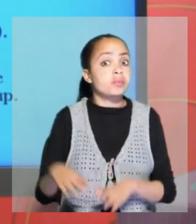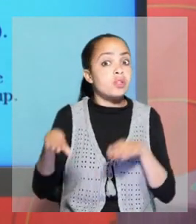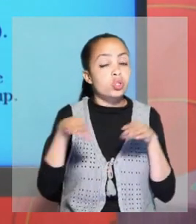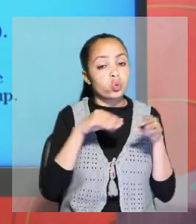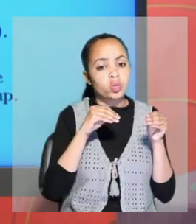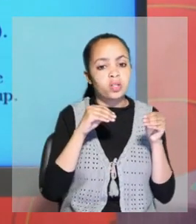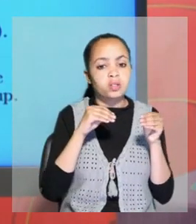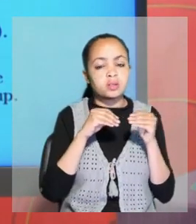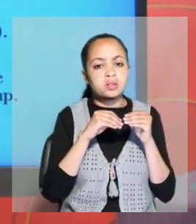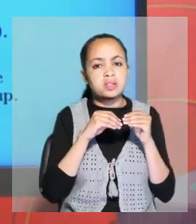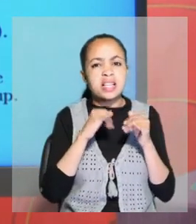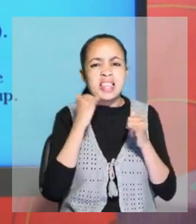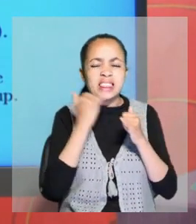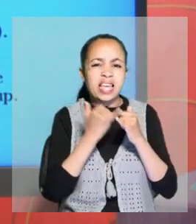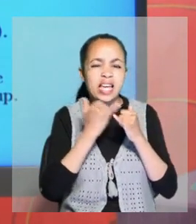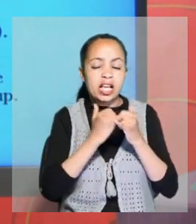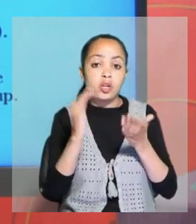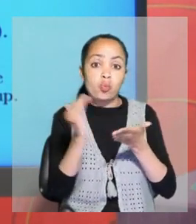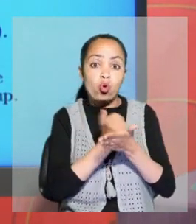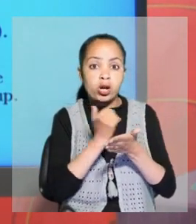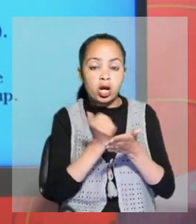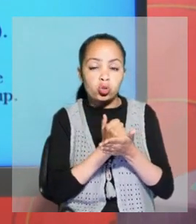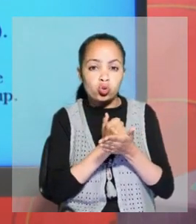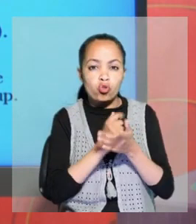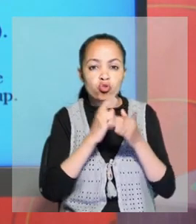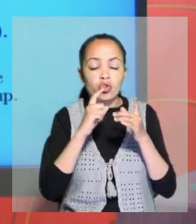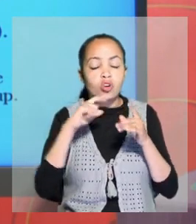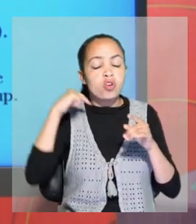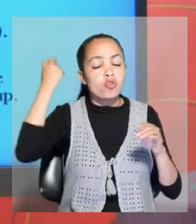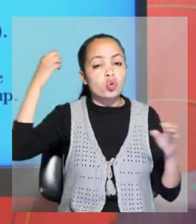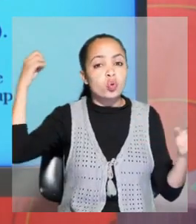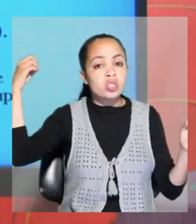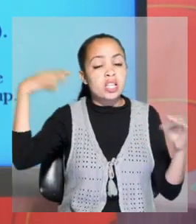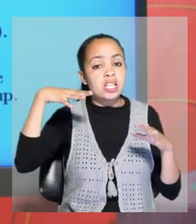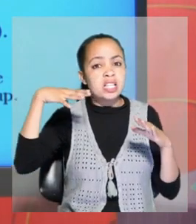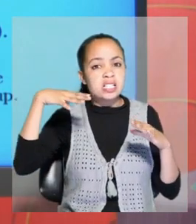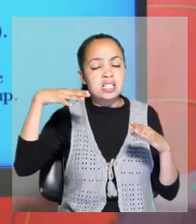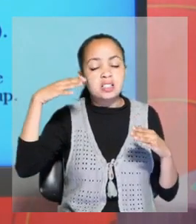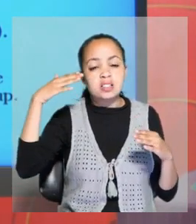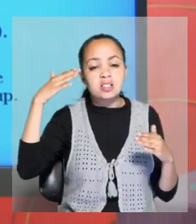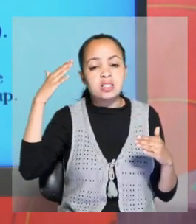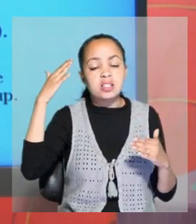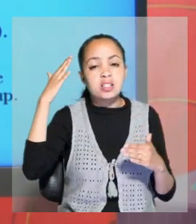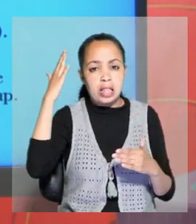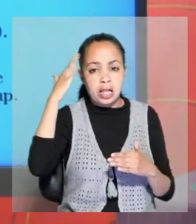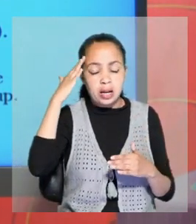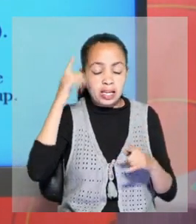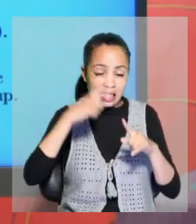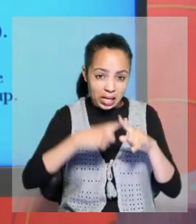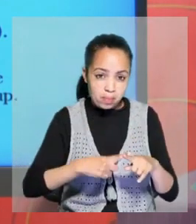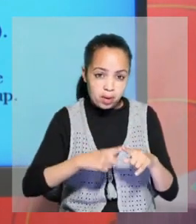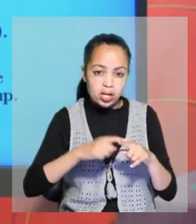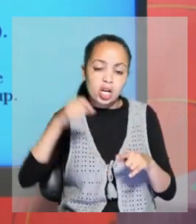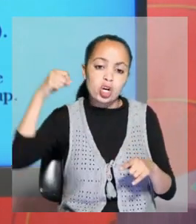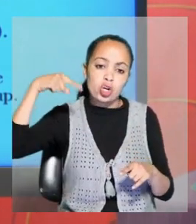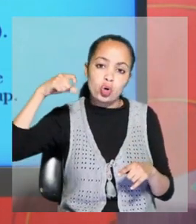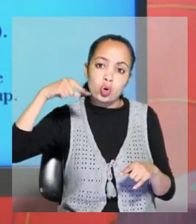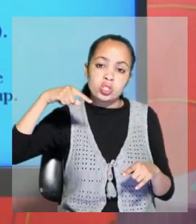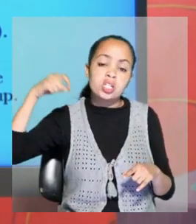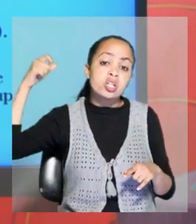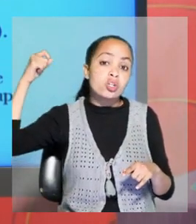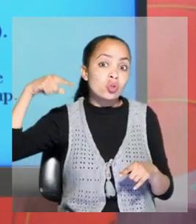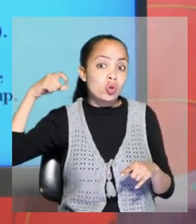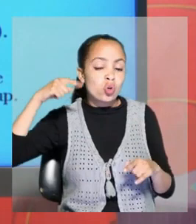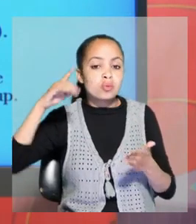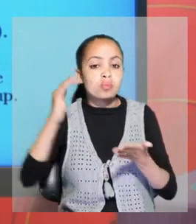Student, the end product of photosynthesis can be determined by glucose, where glucose